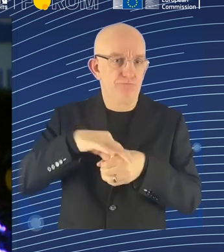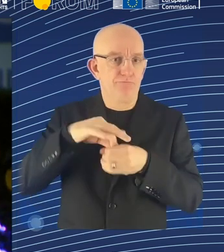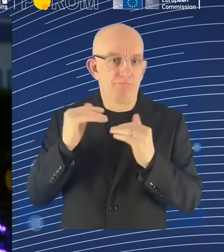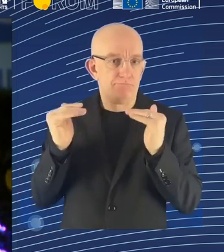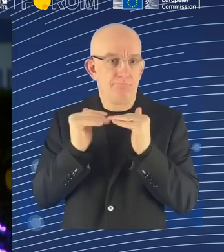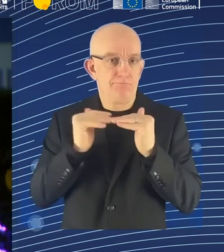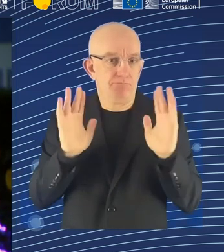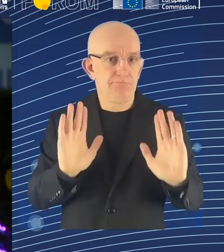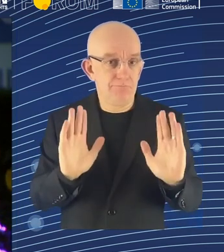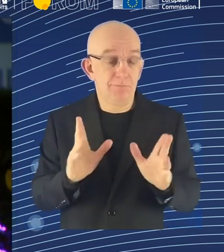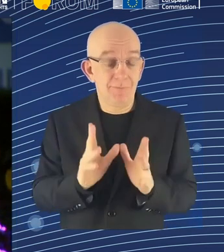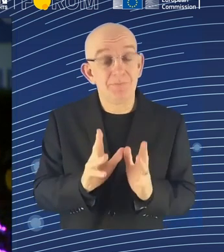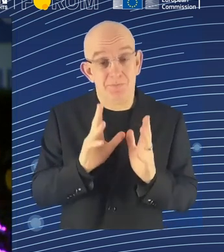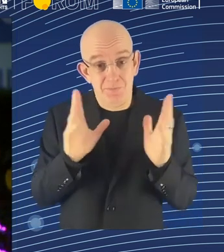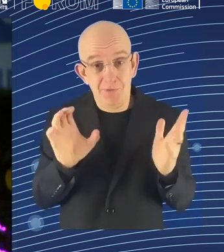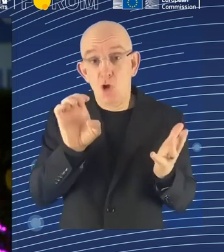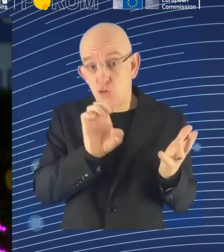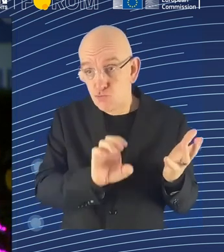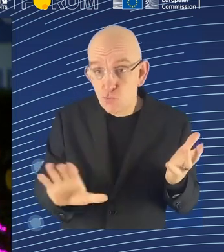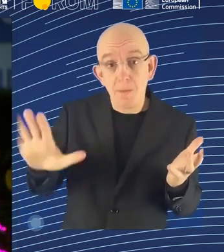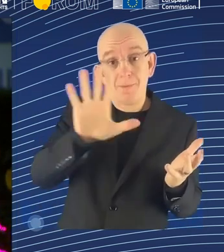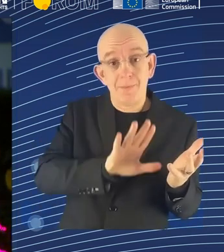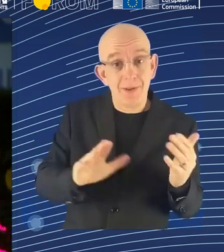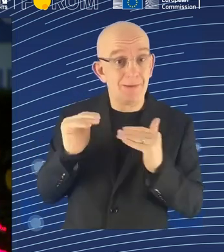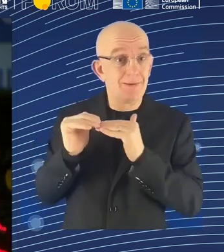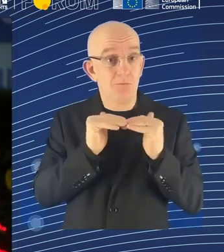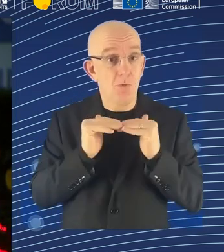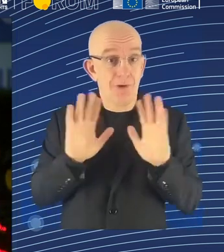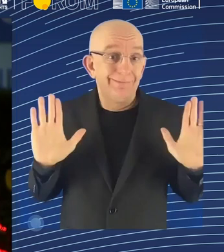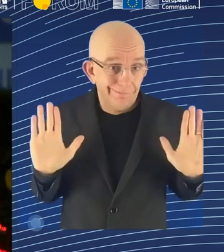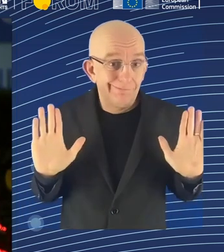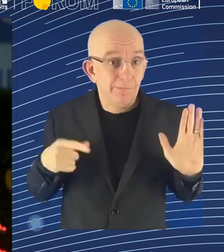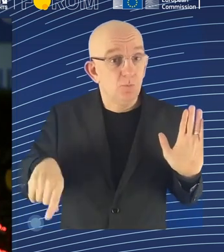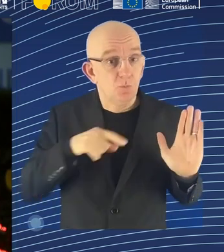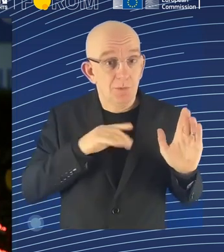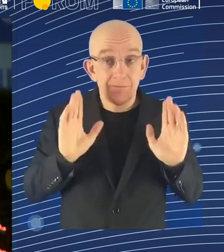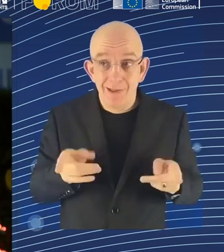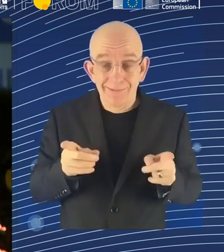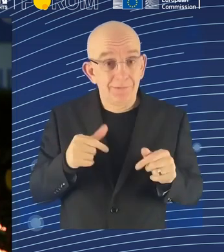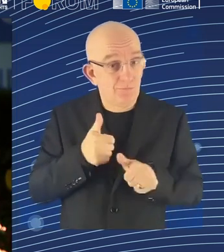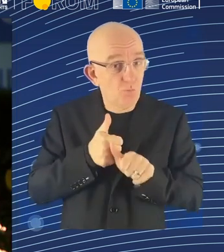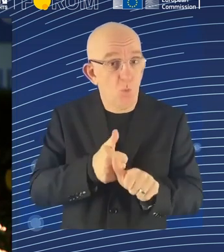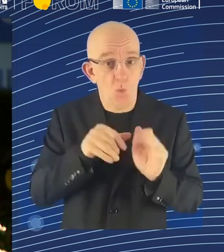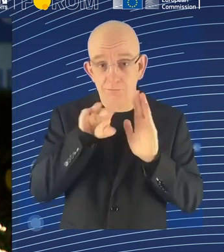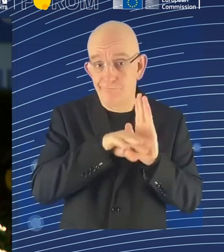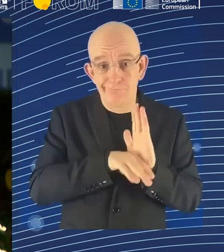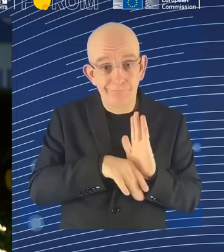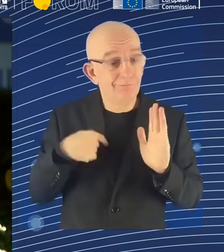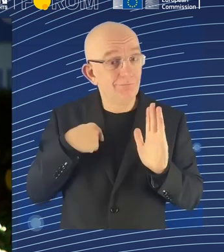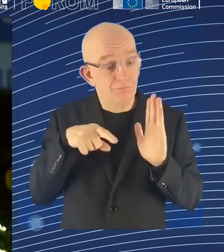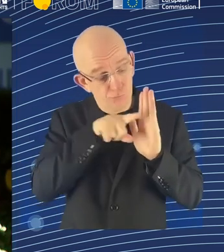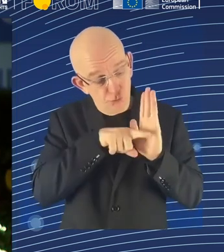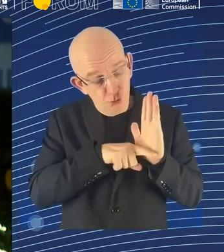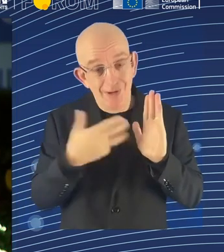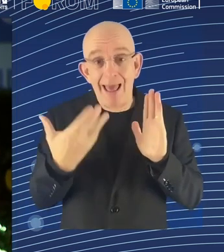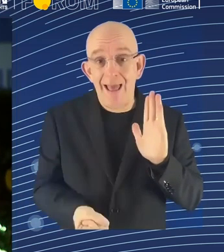We have our rules. They are what they are, but they are democratic. We have a European Parliament that represents us, the 450 million citizens of